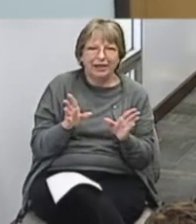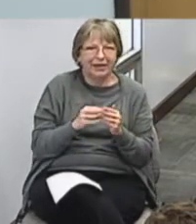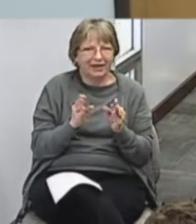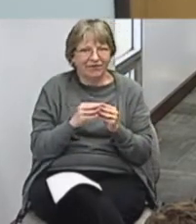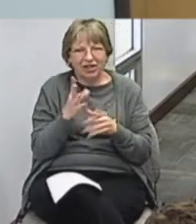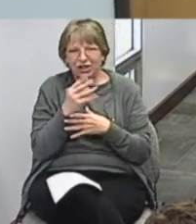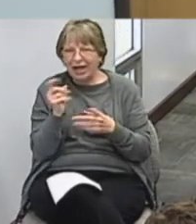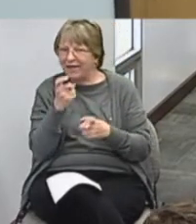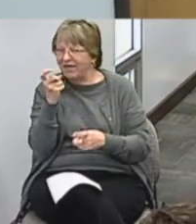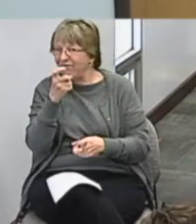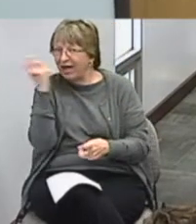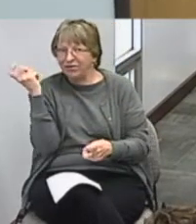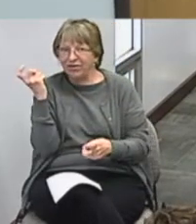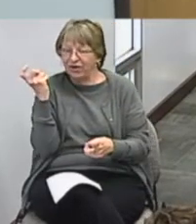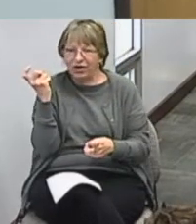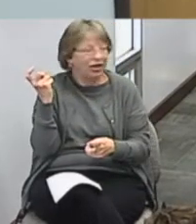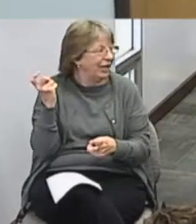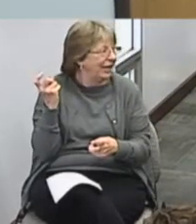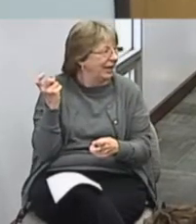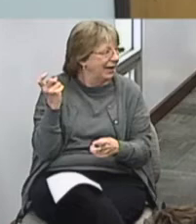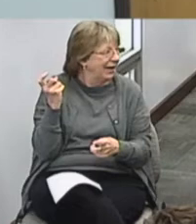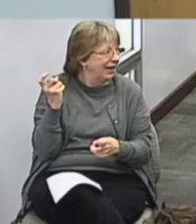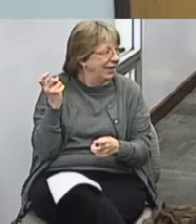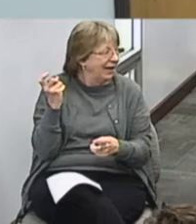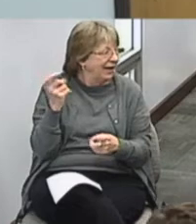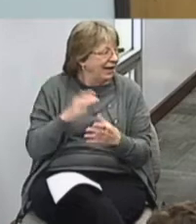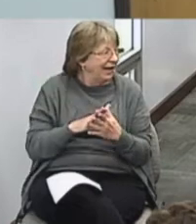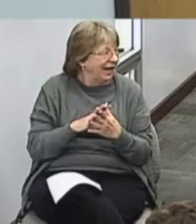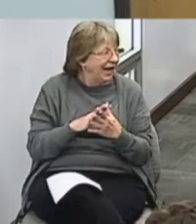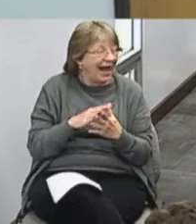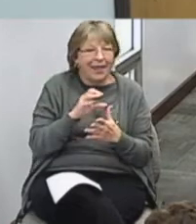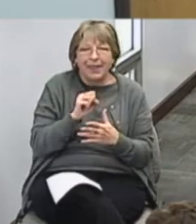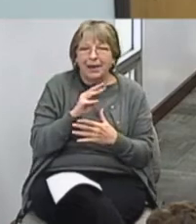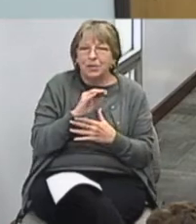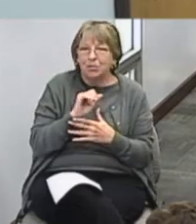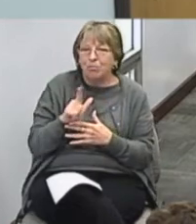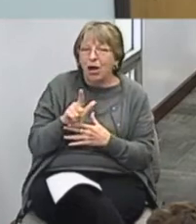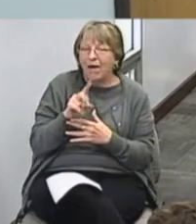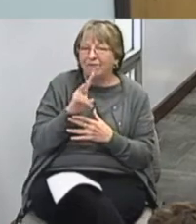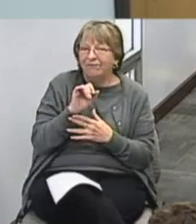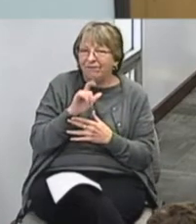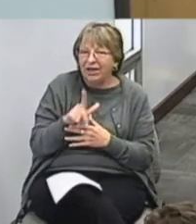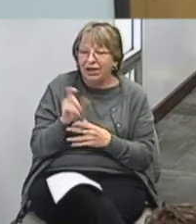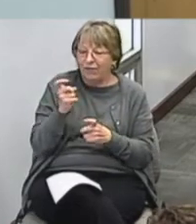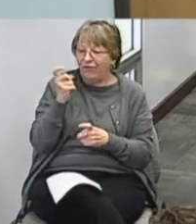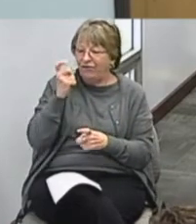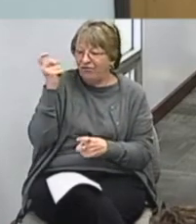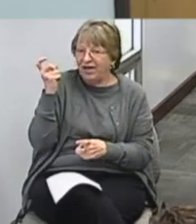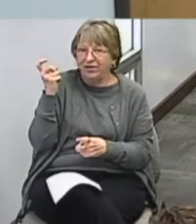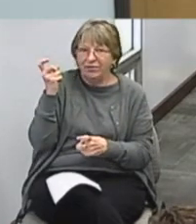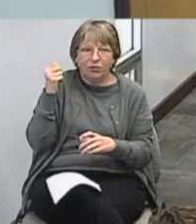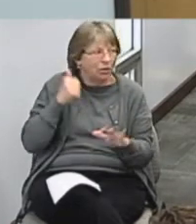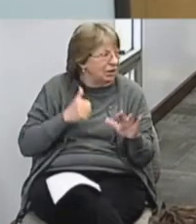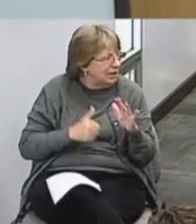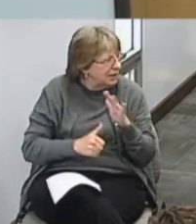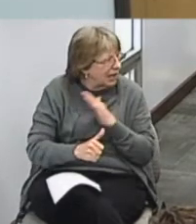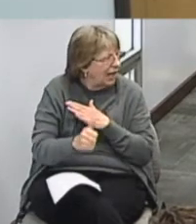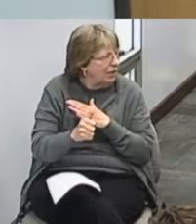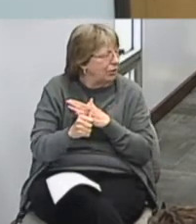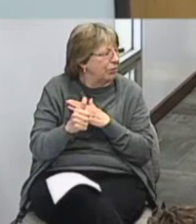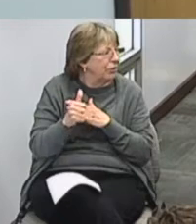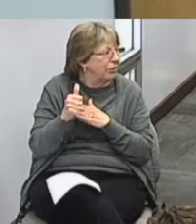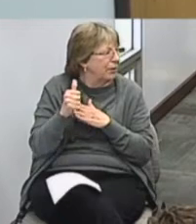festival. And let's get back to scratch, you know, the Smallville Festival, which is under the auspice